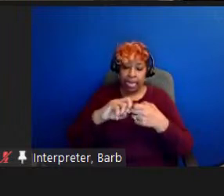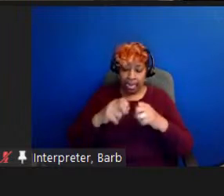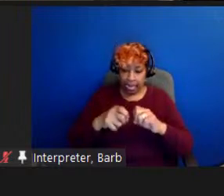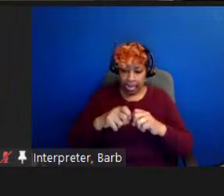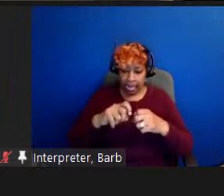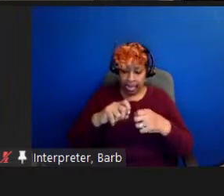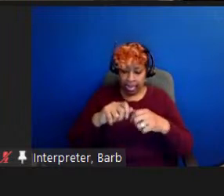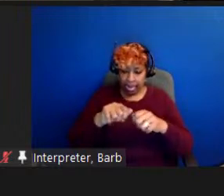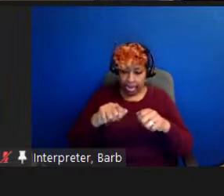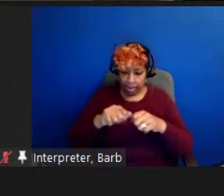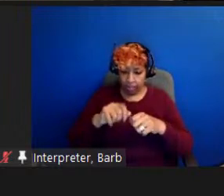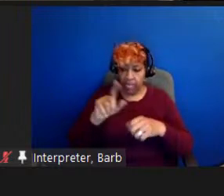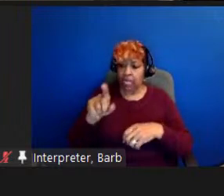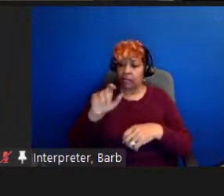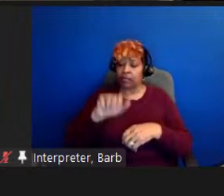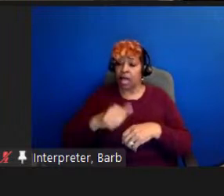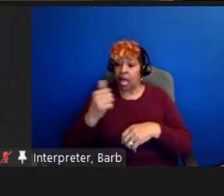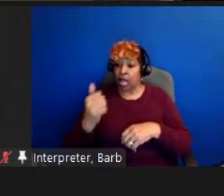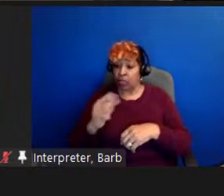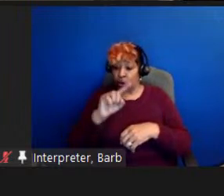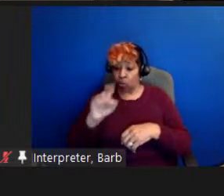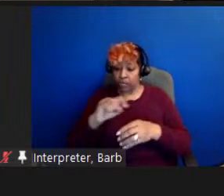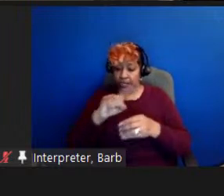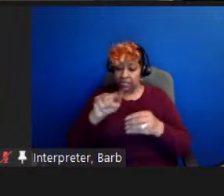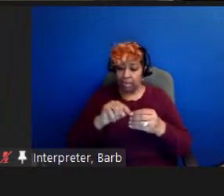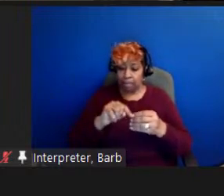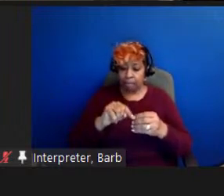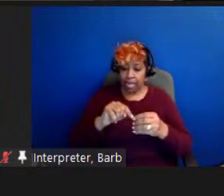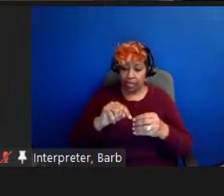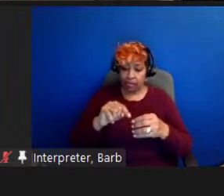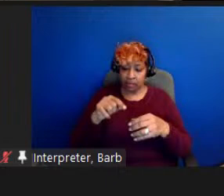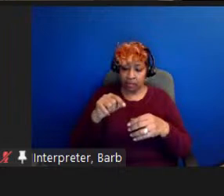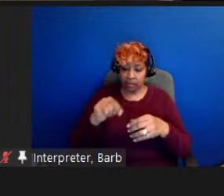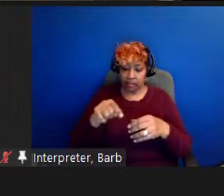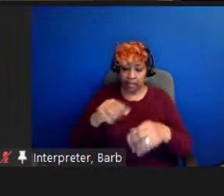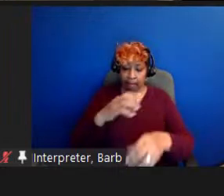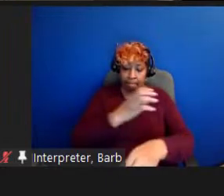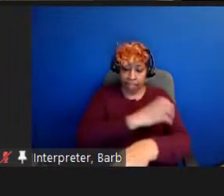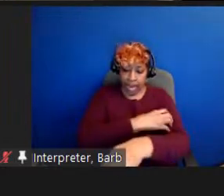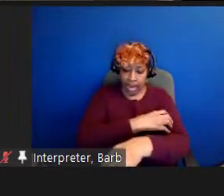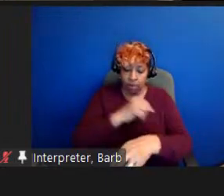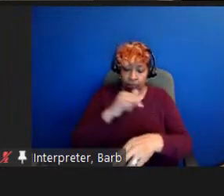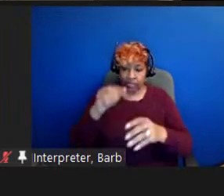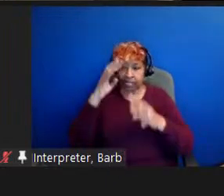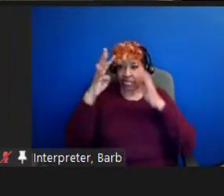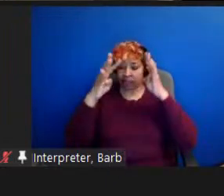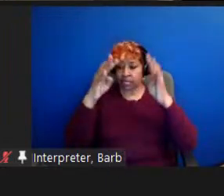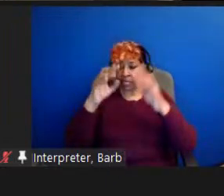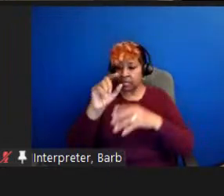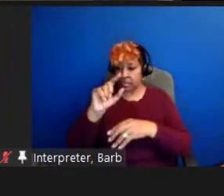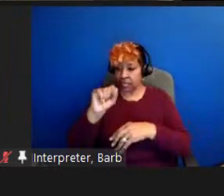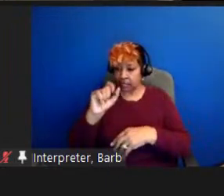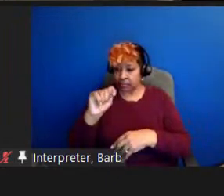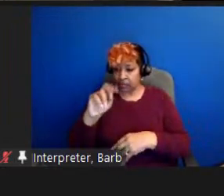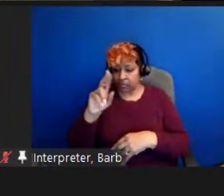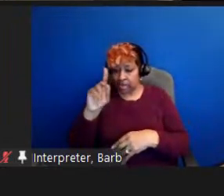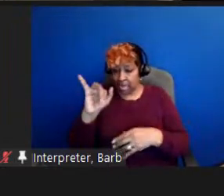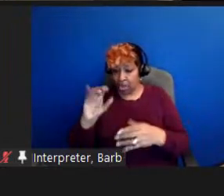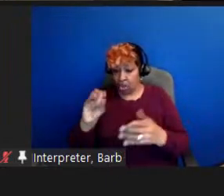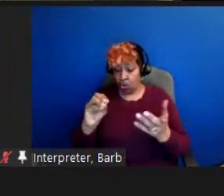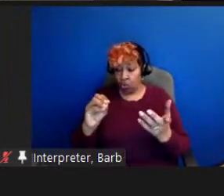question's going to be about the scope or power of this innovation. studio.